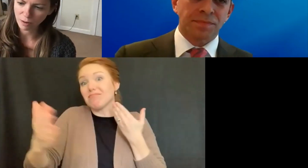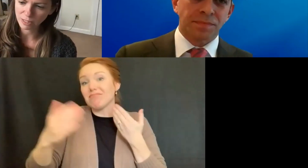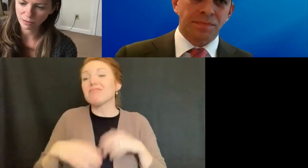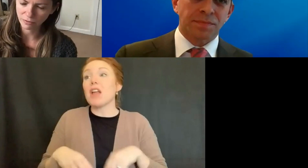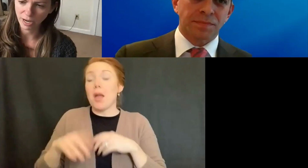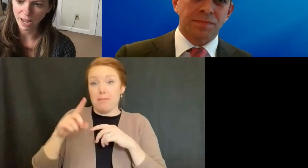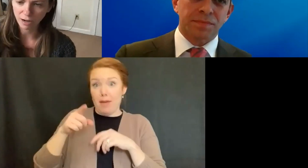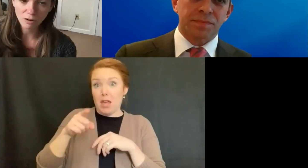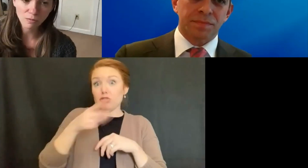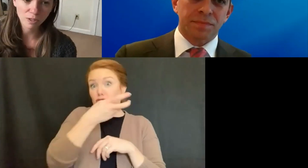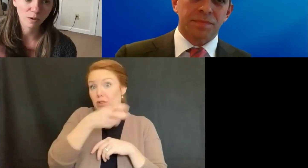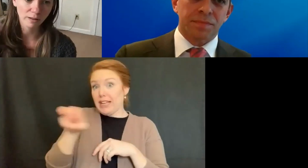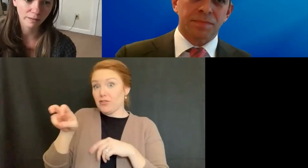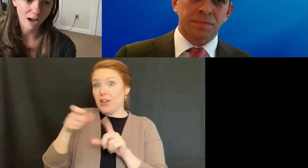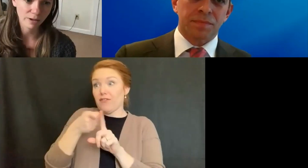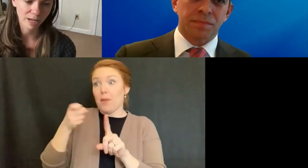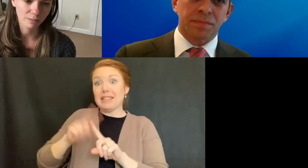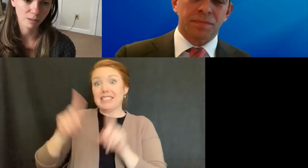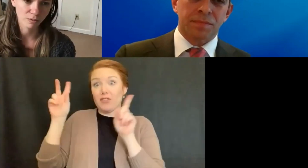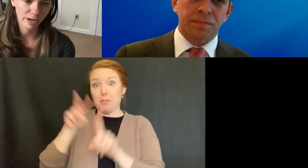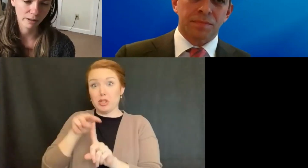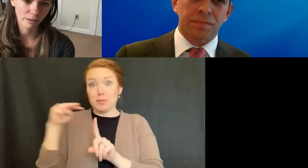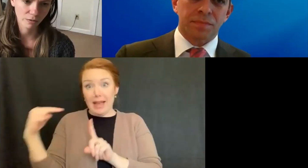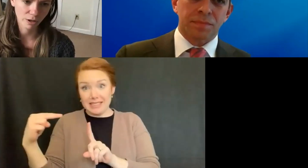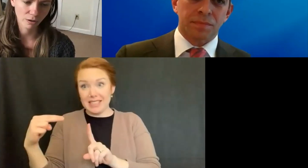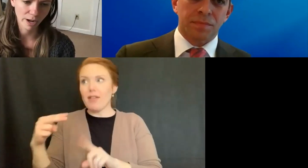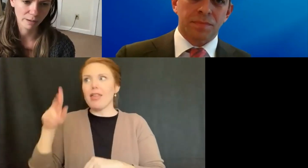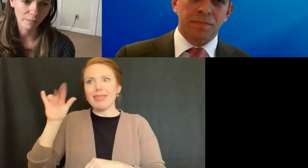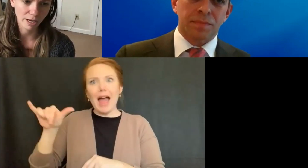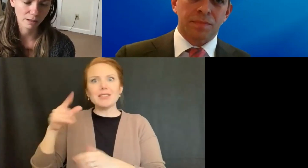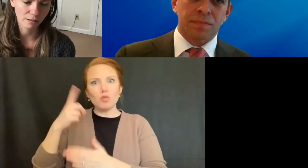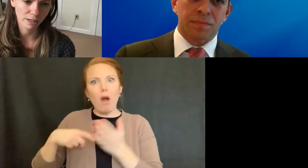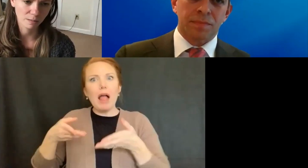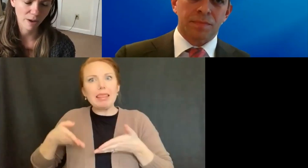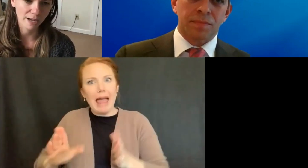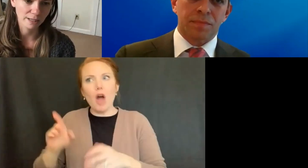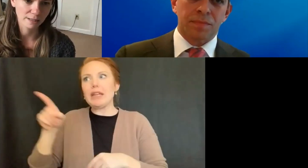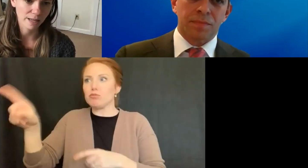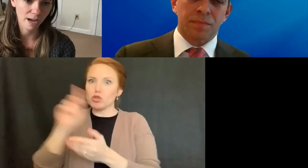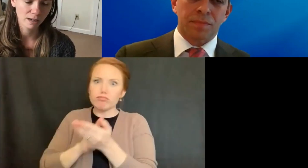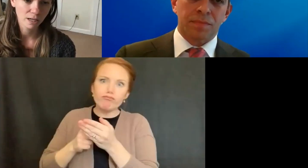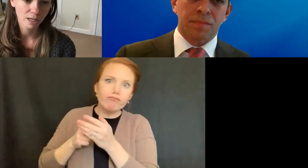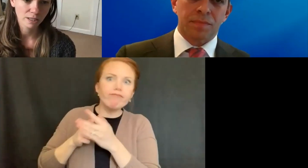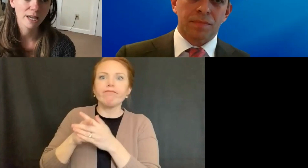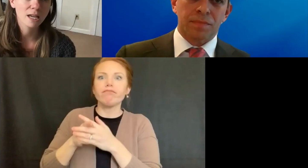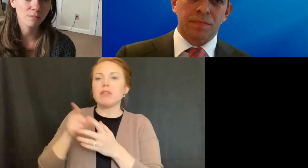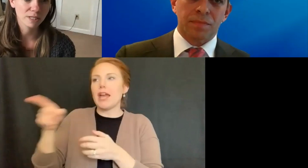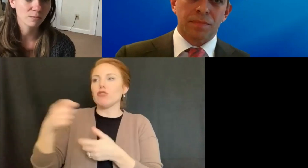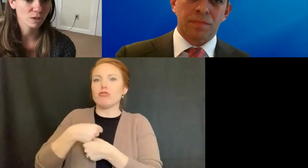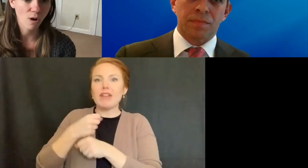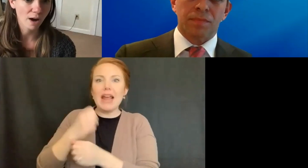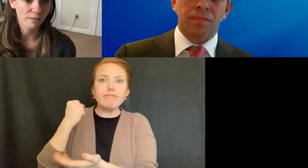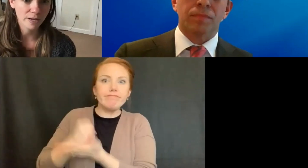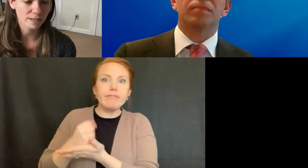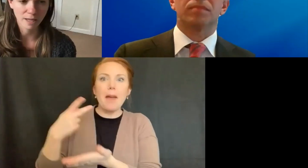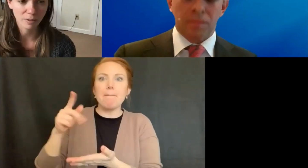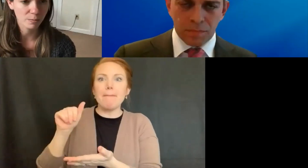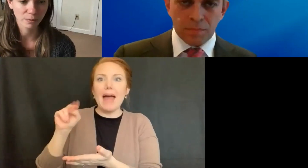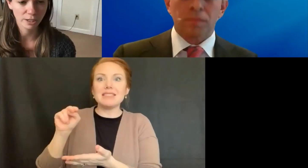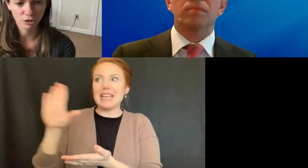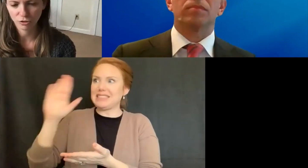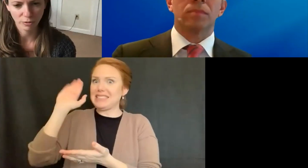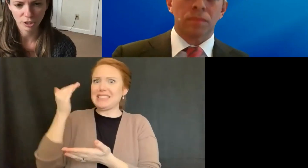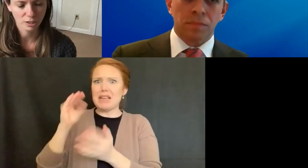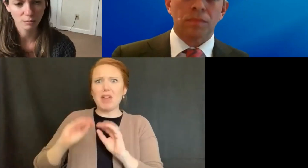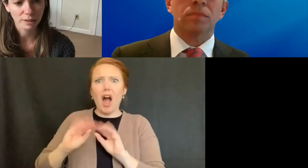in from a different angle was what allowed him to break through and make these patents that to him seemed so obvious and that people